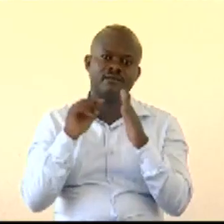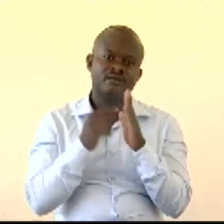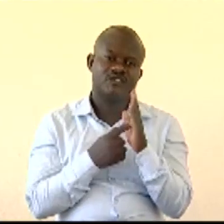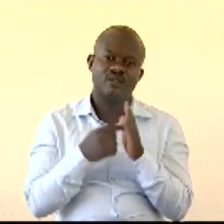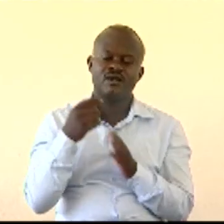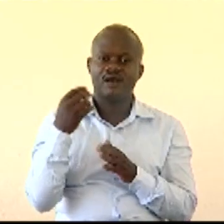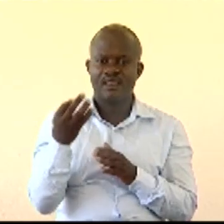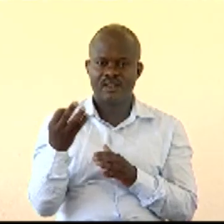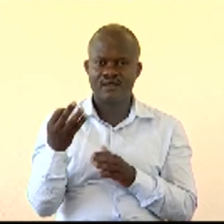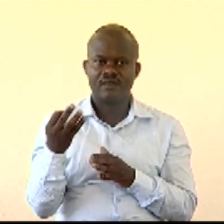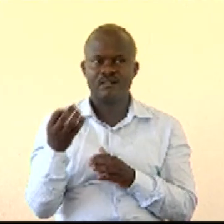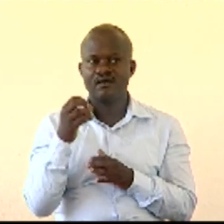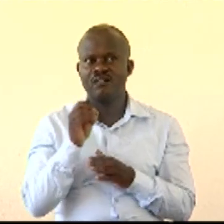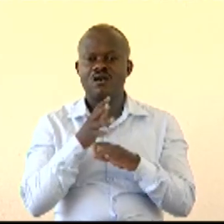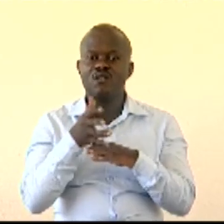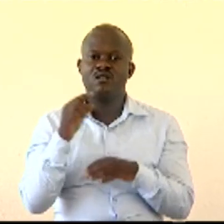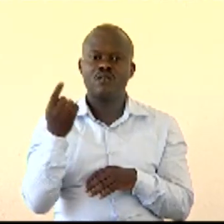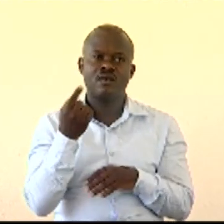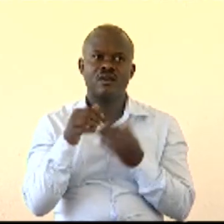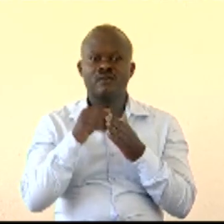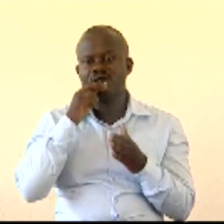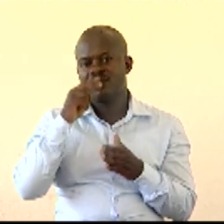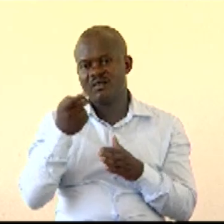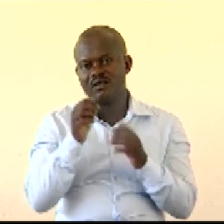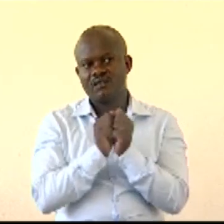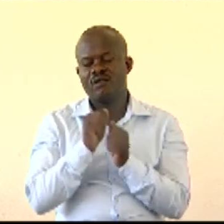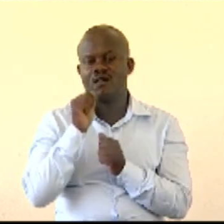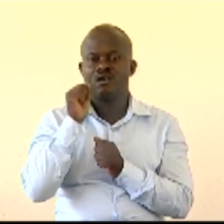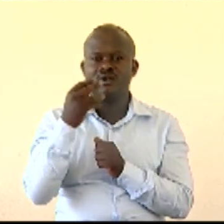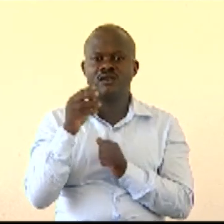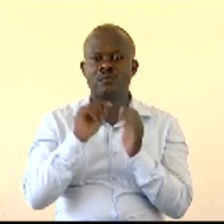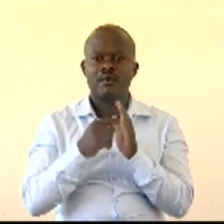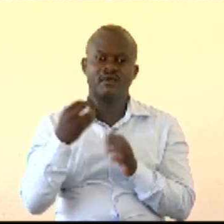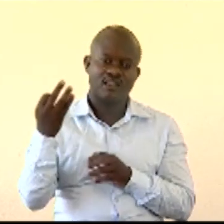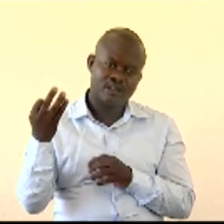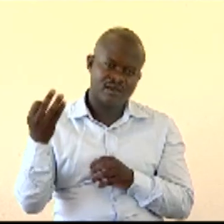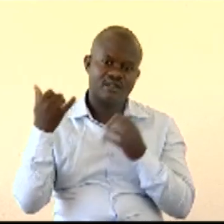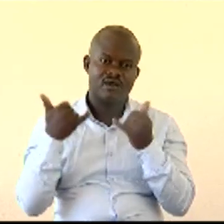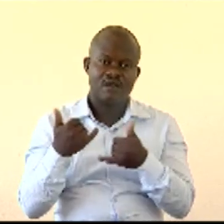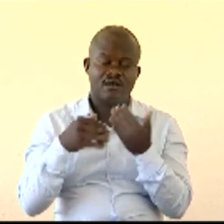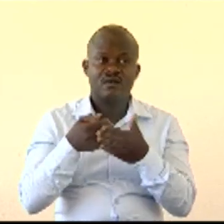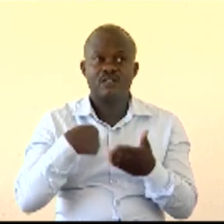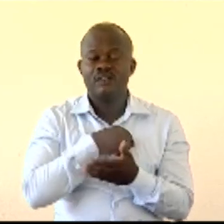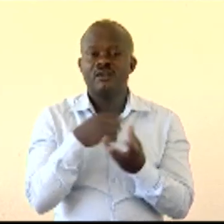14.3 over 1. The answer is 14.3. Now we find the